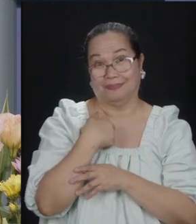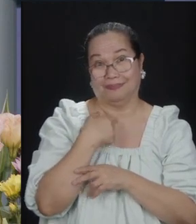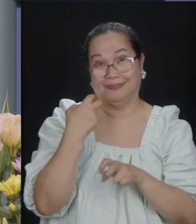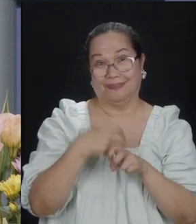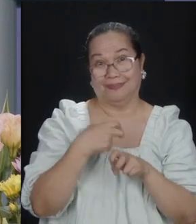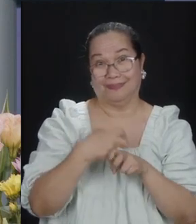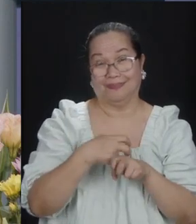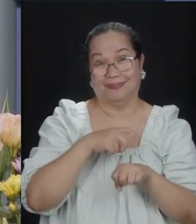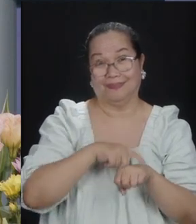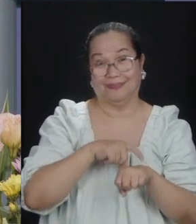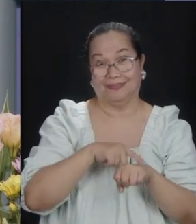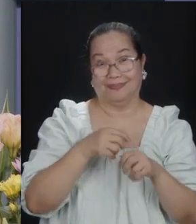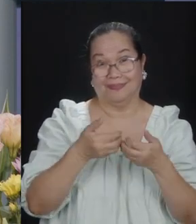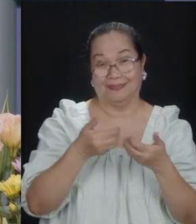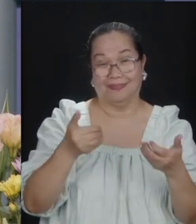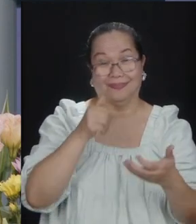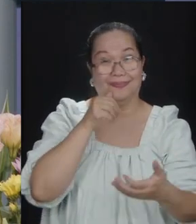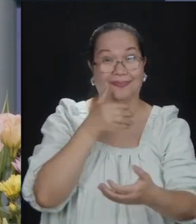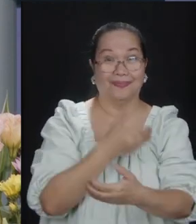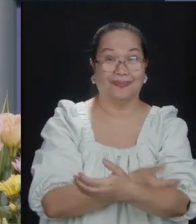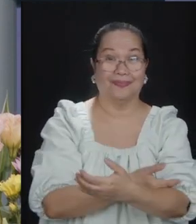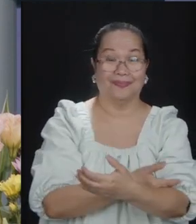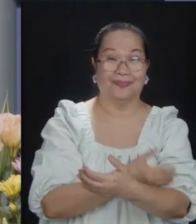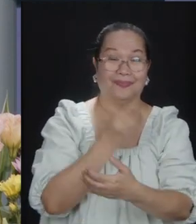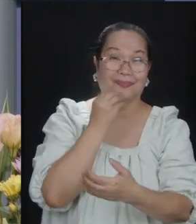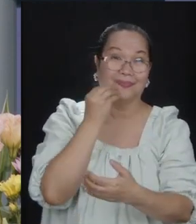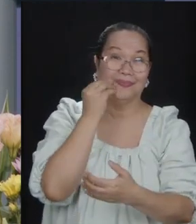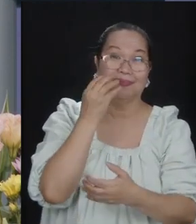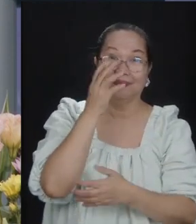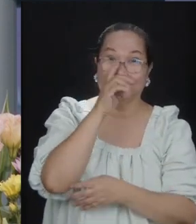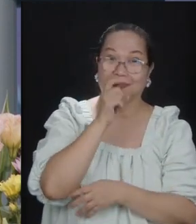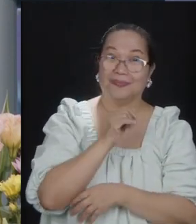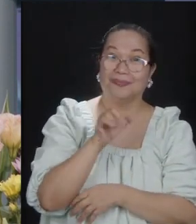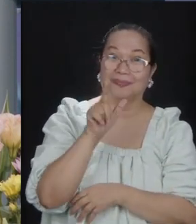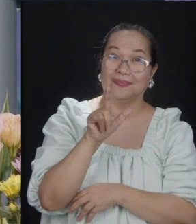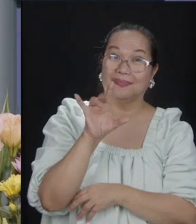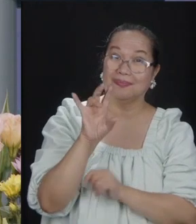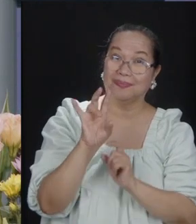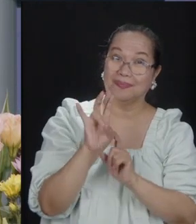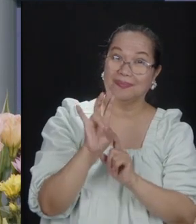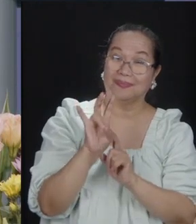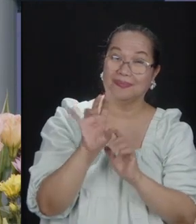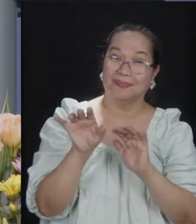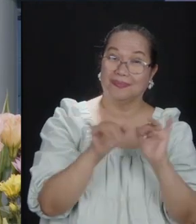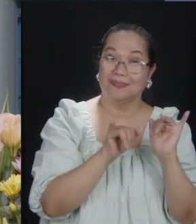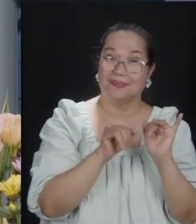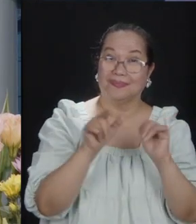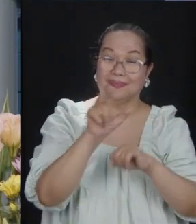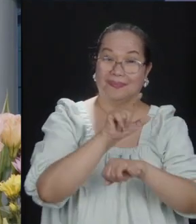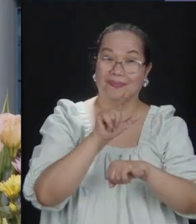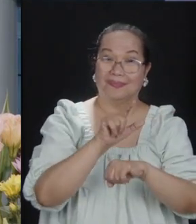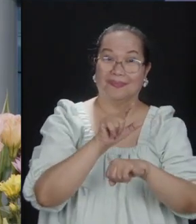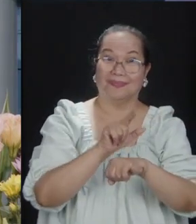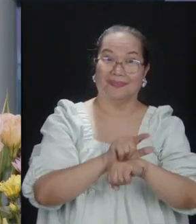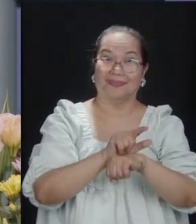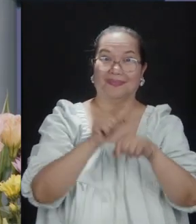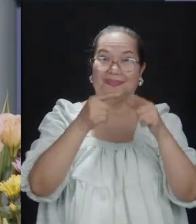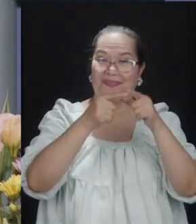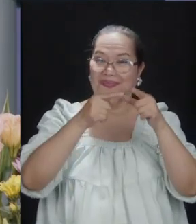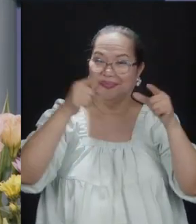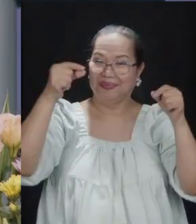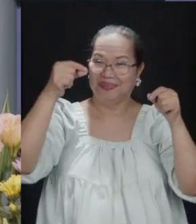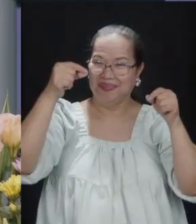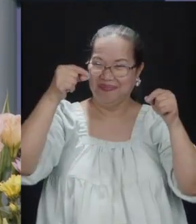time. Shortly after my daughter left home, my 27-year-old son then left for the land of the anime.